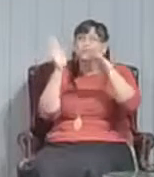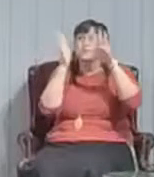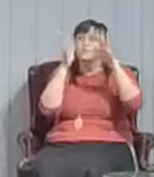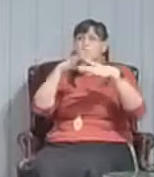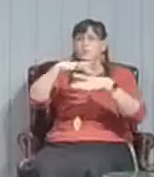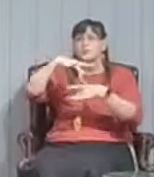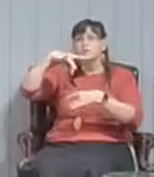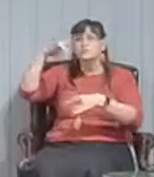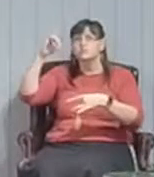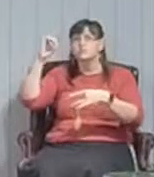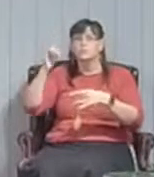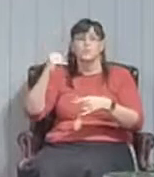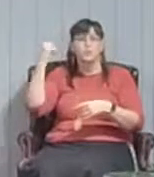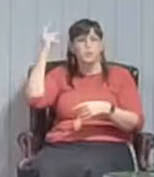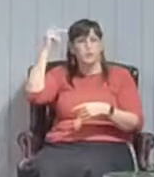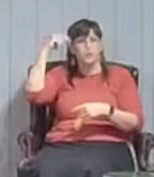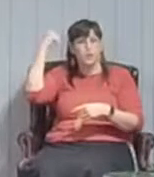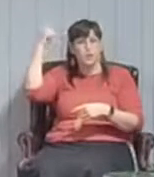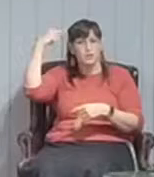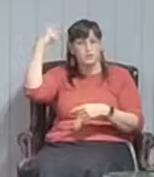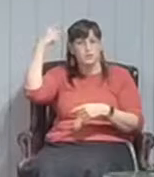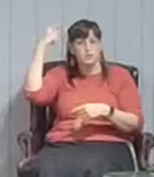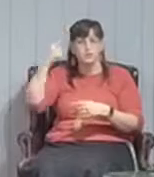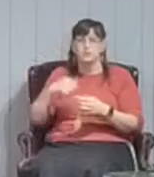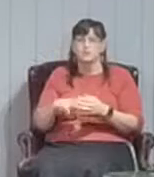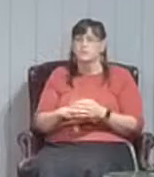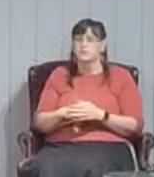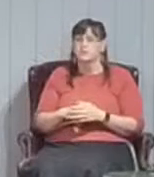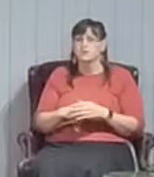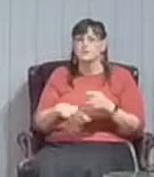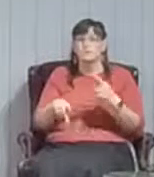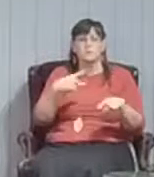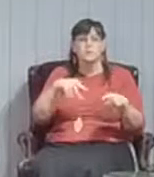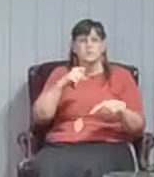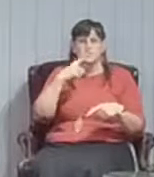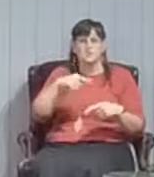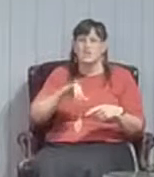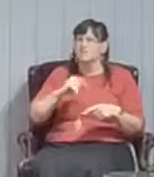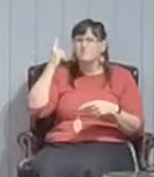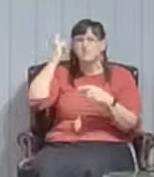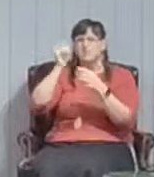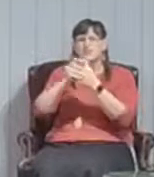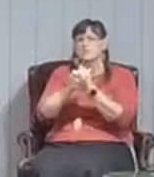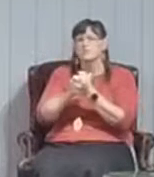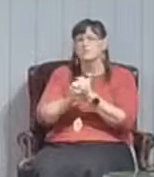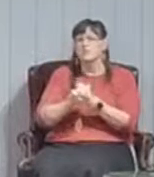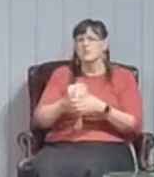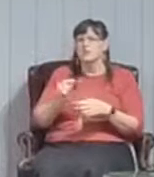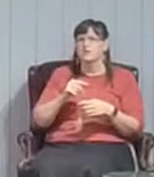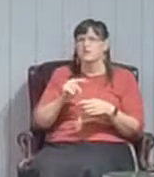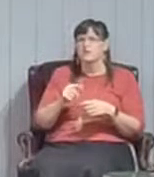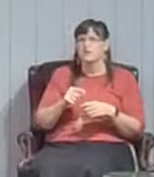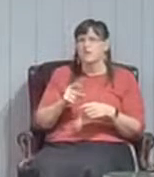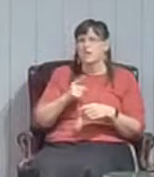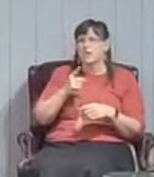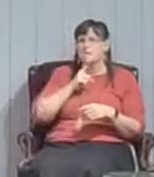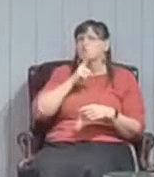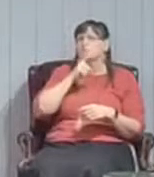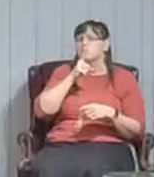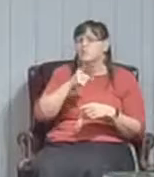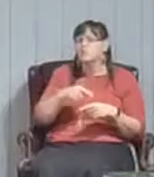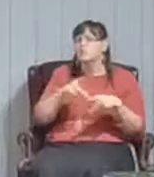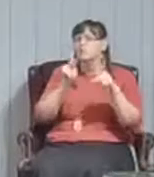You know, it wouldn't be impossible for someone to say, well, you know, I don't really believe that there is probably a personal devil out